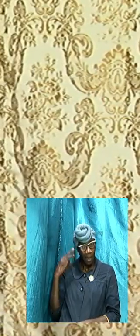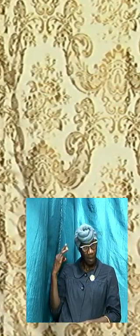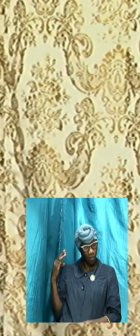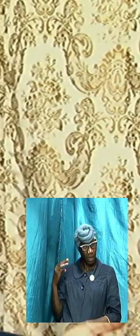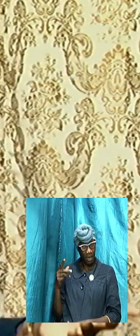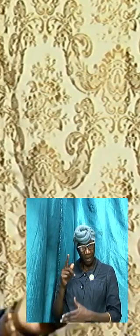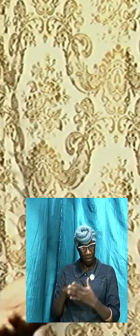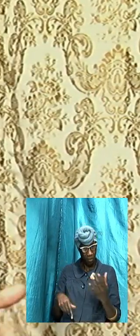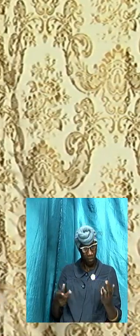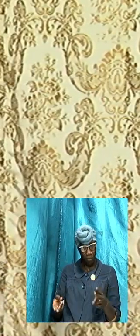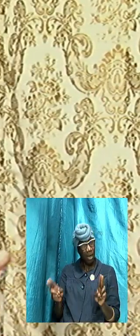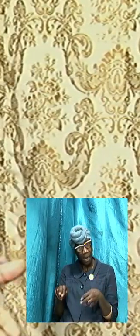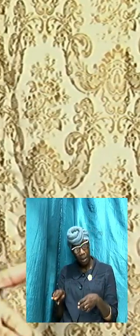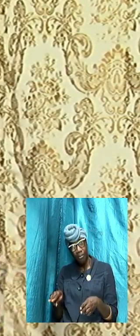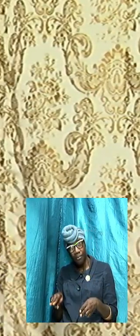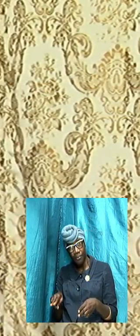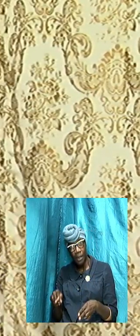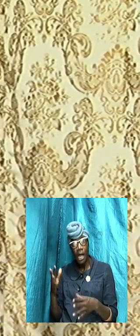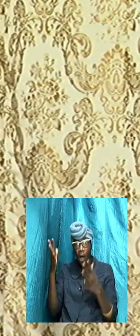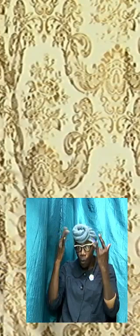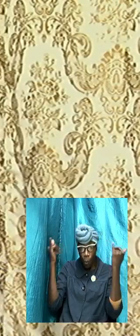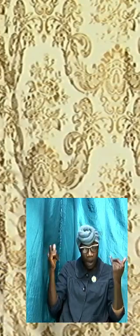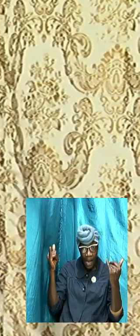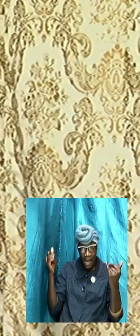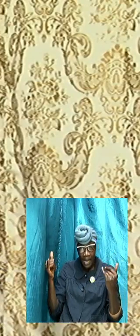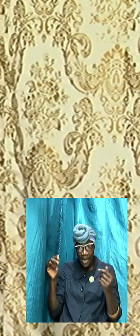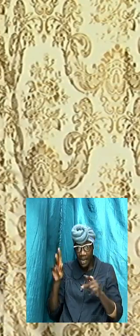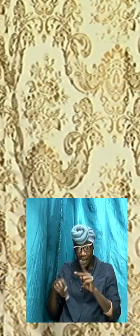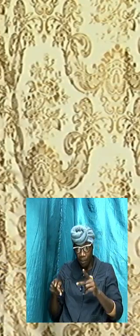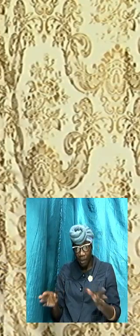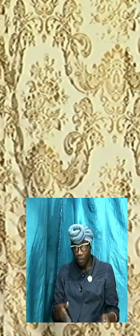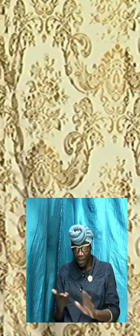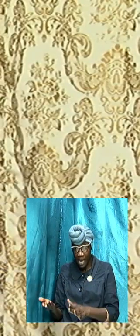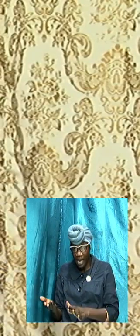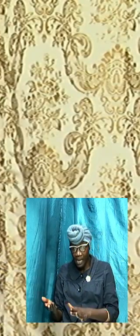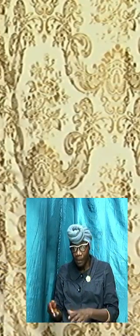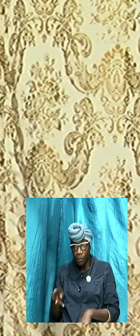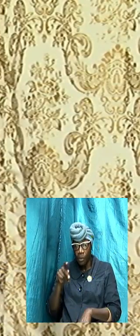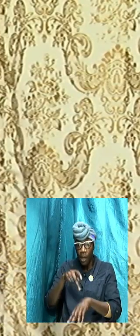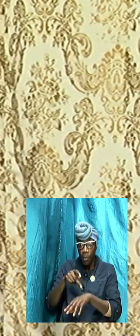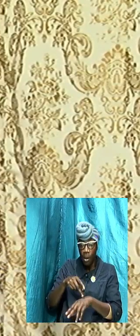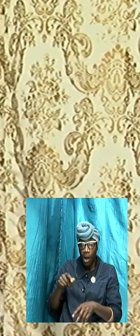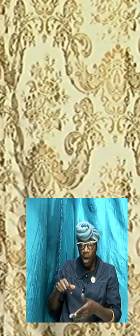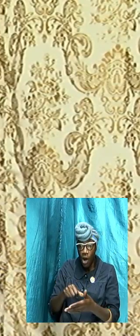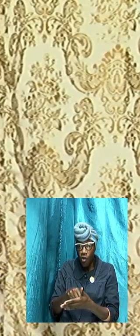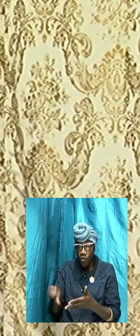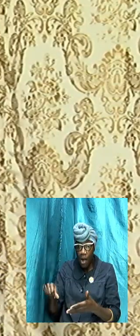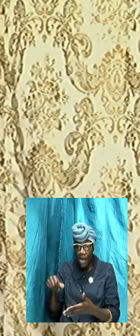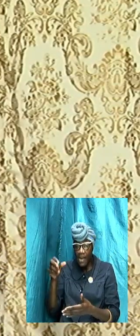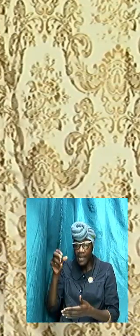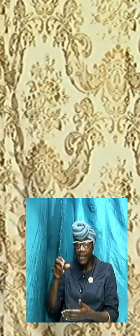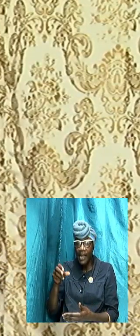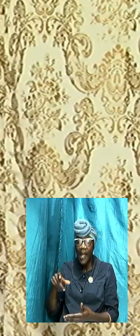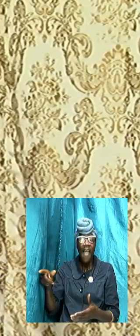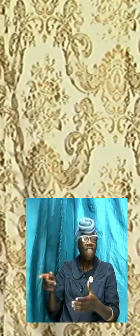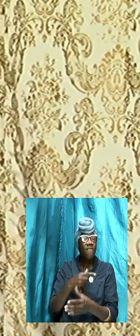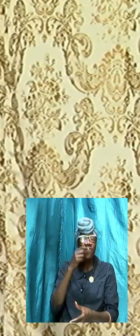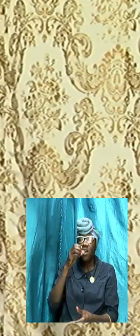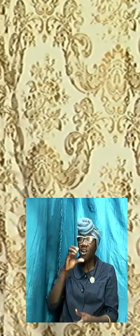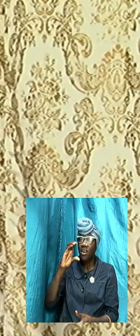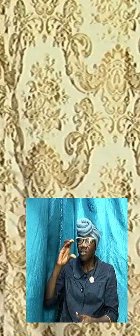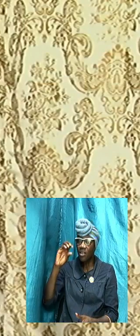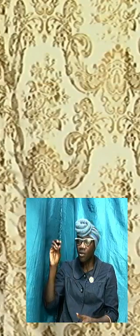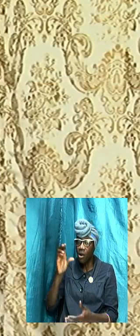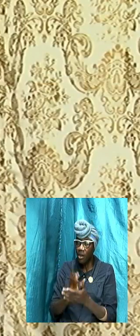will happen. Why are the saints dying? And Paul had to write in 1 Corinthians chapter 15 and tell them about the resurrection, and tell